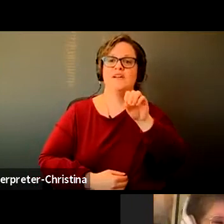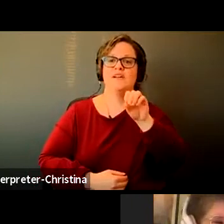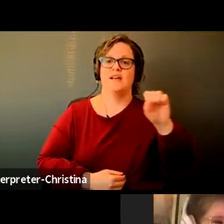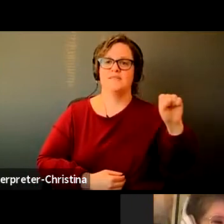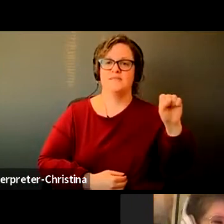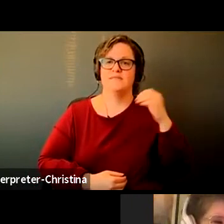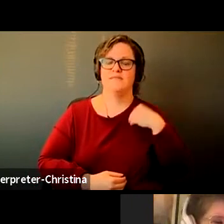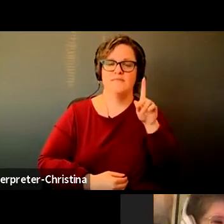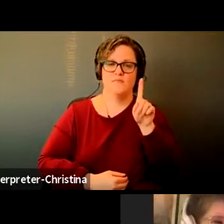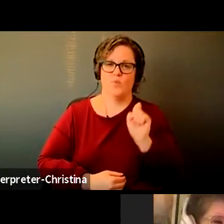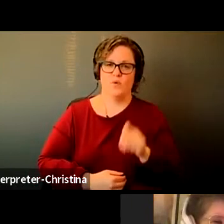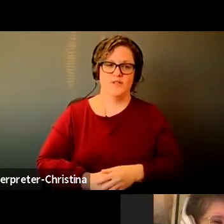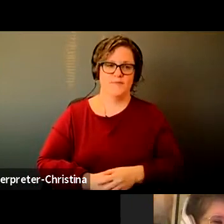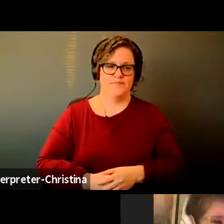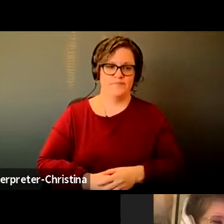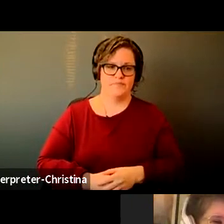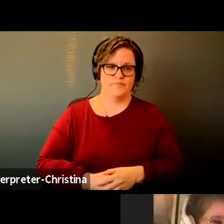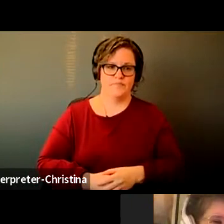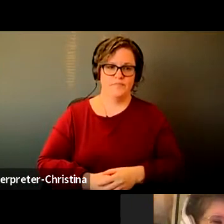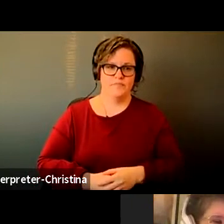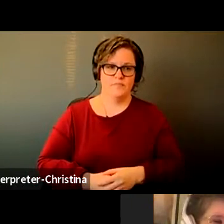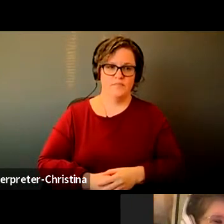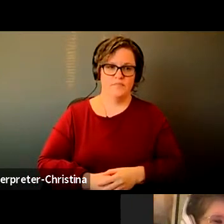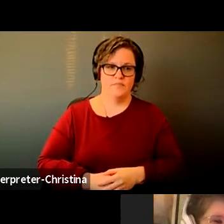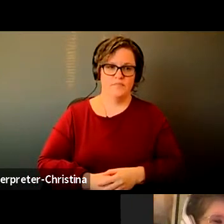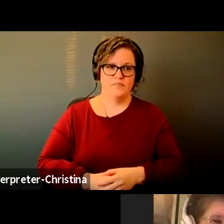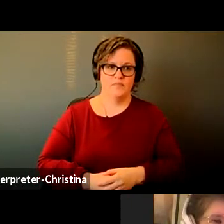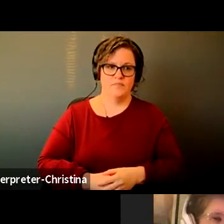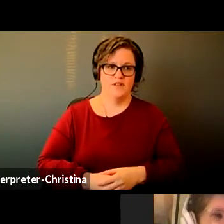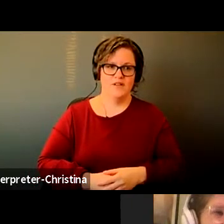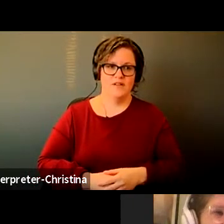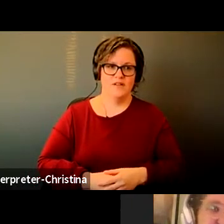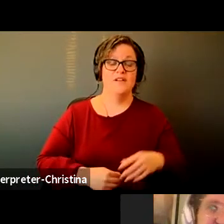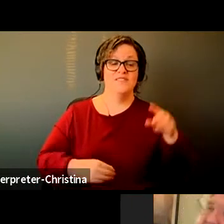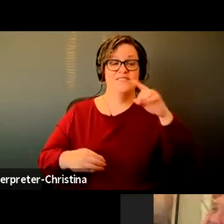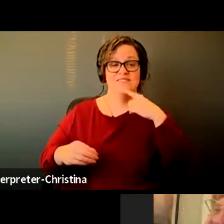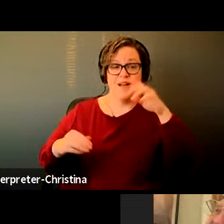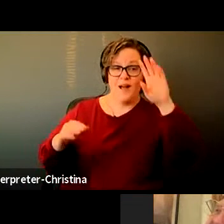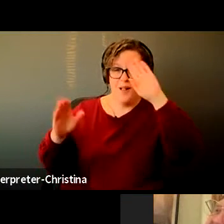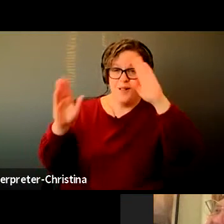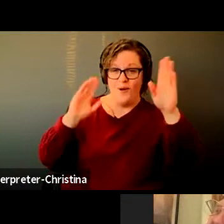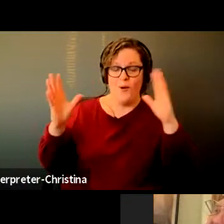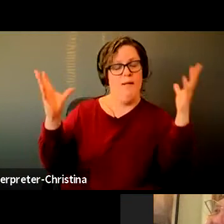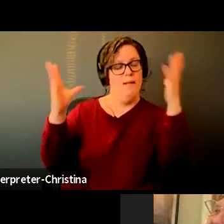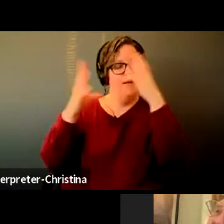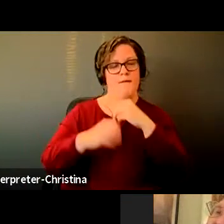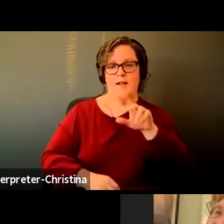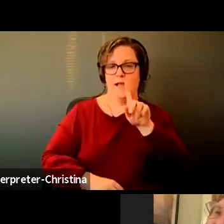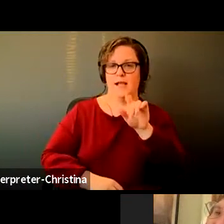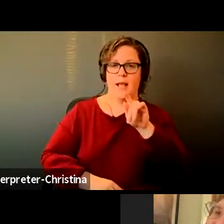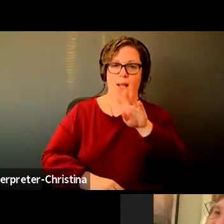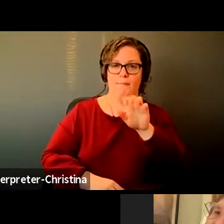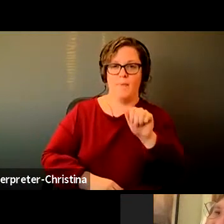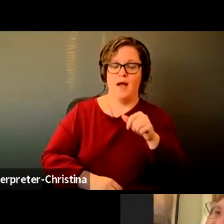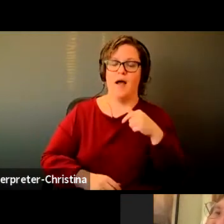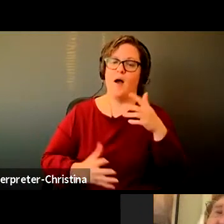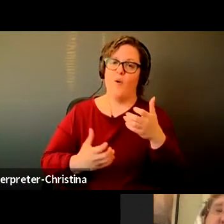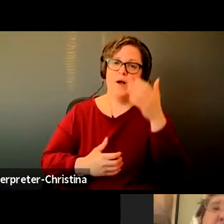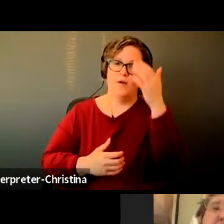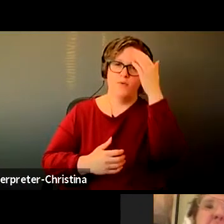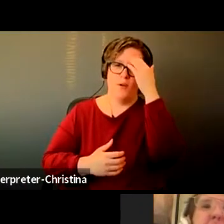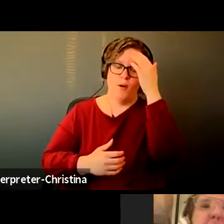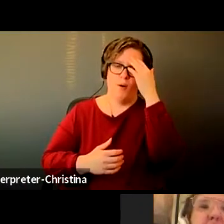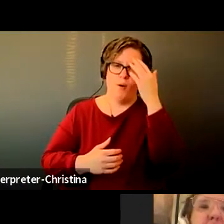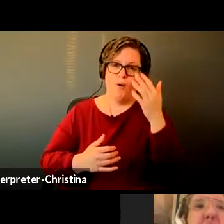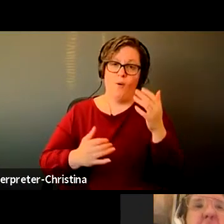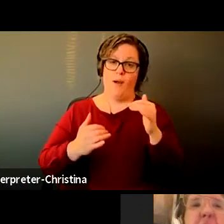Jess says, hello. Hi, lovely Kama. I'd love to know more about your tethers between making work now